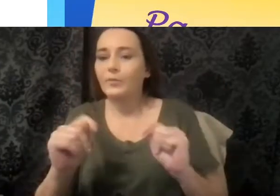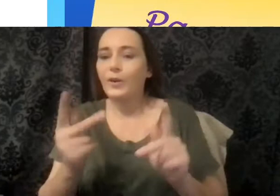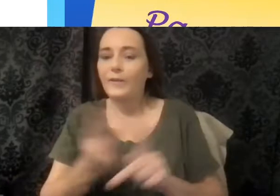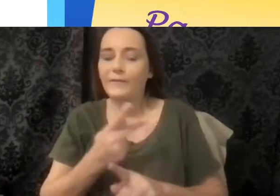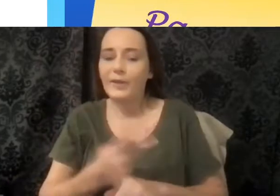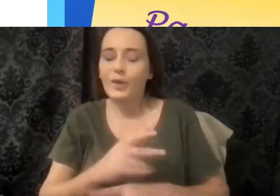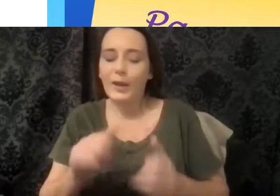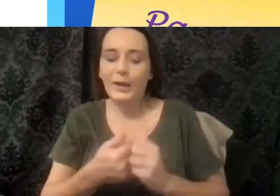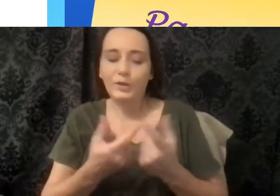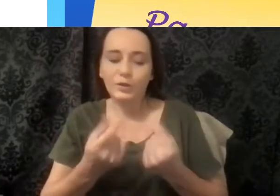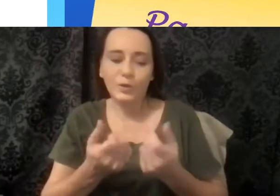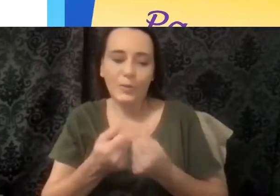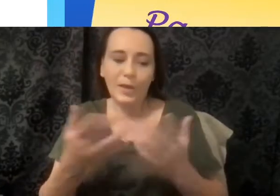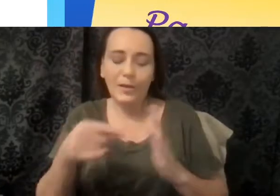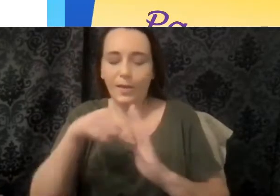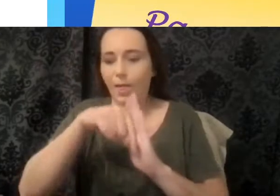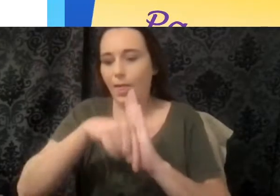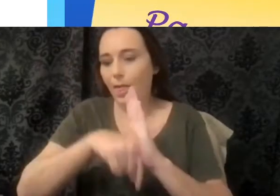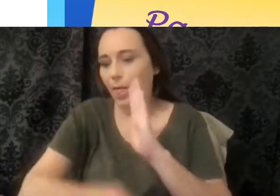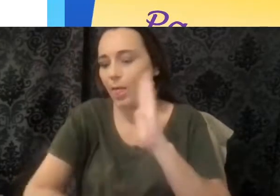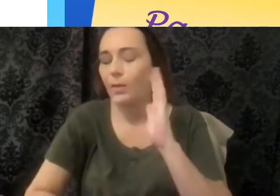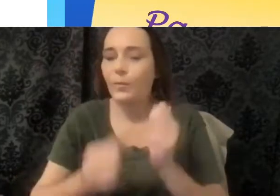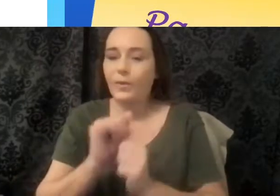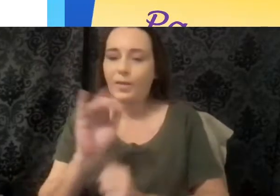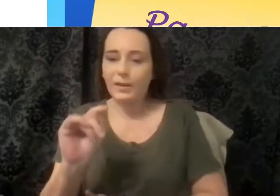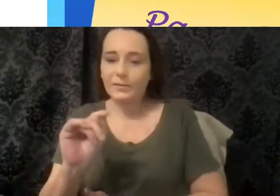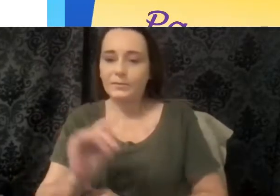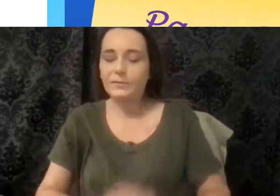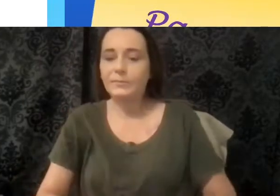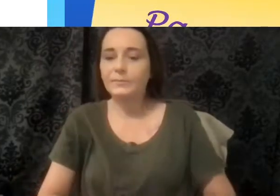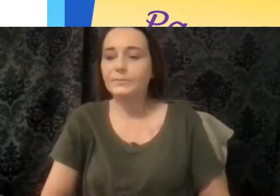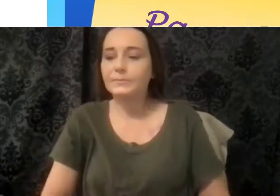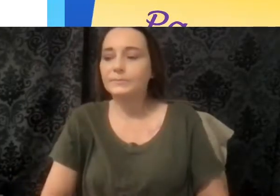getting too far into the weeds with this.